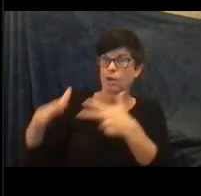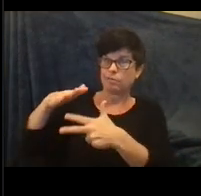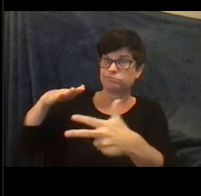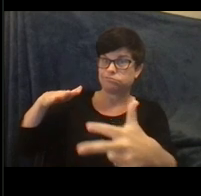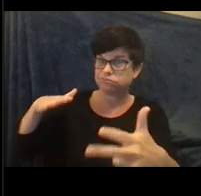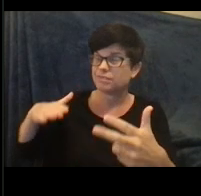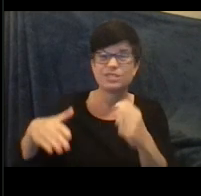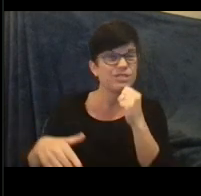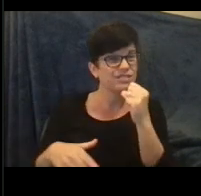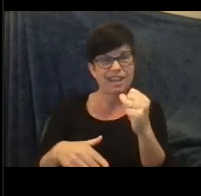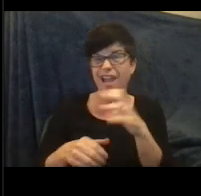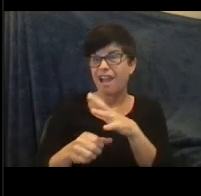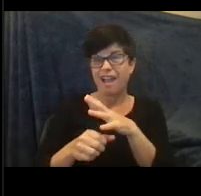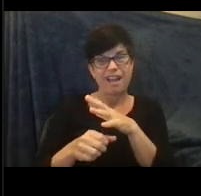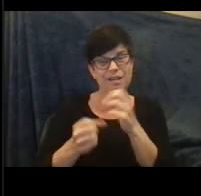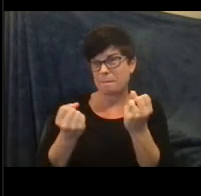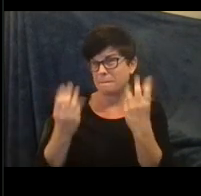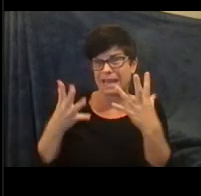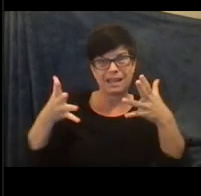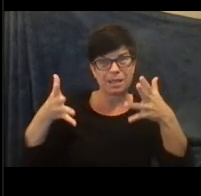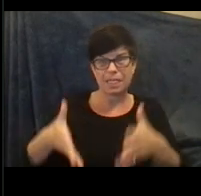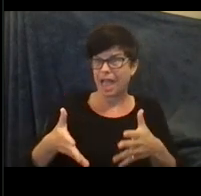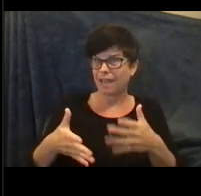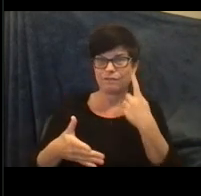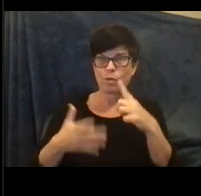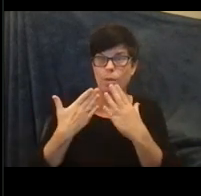even available for the public.